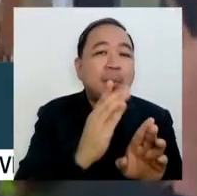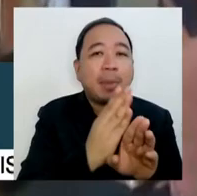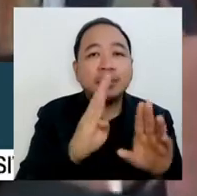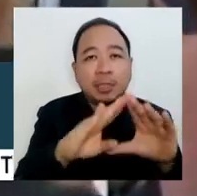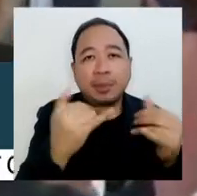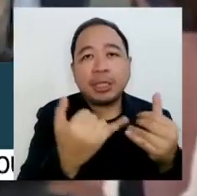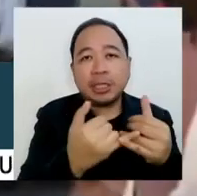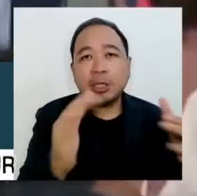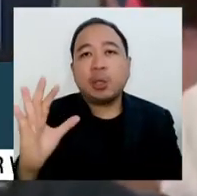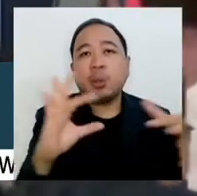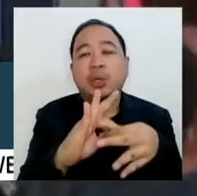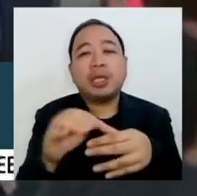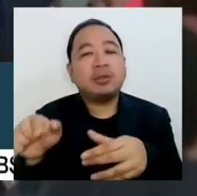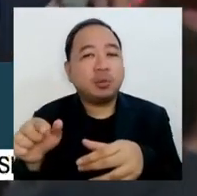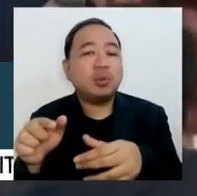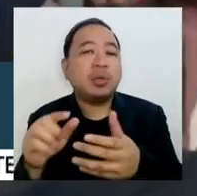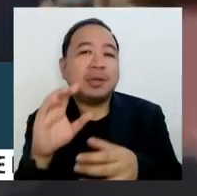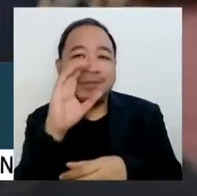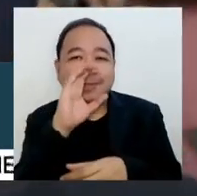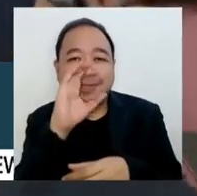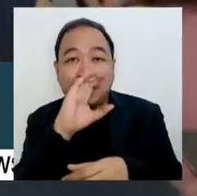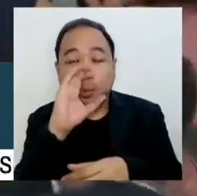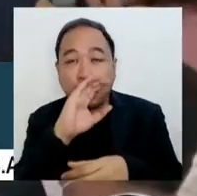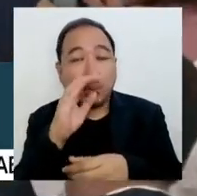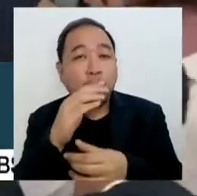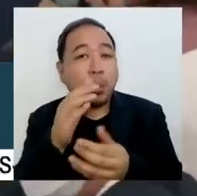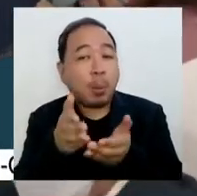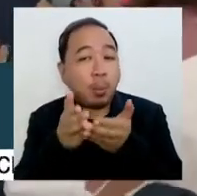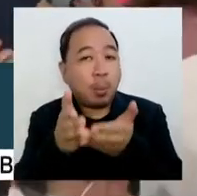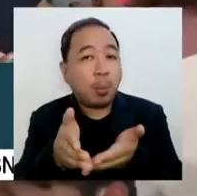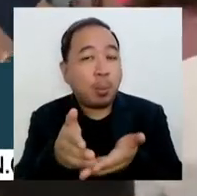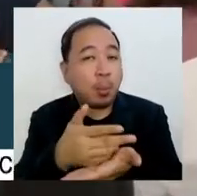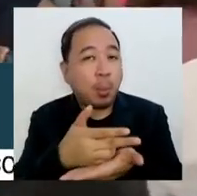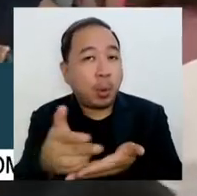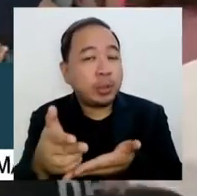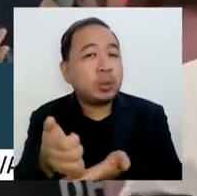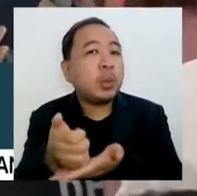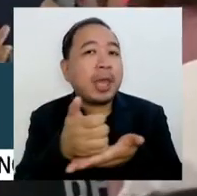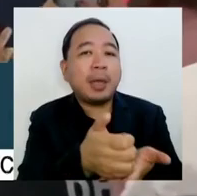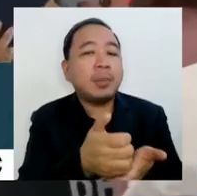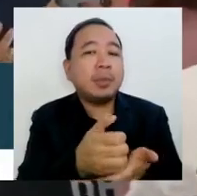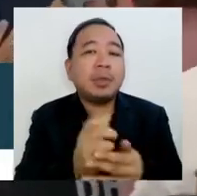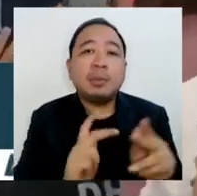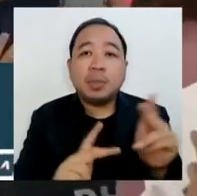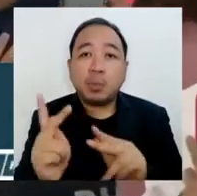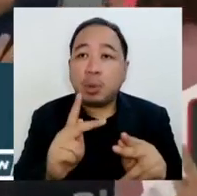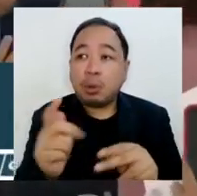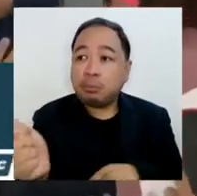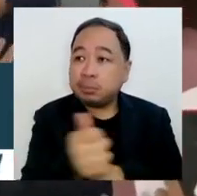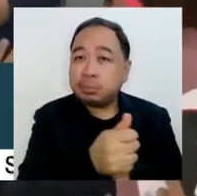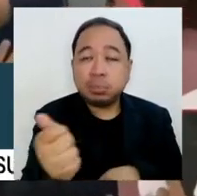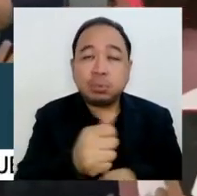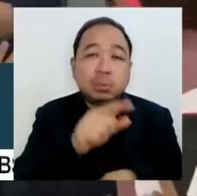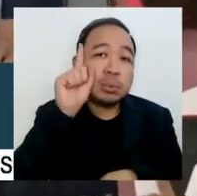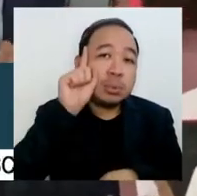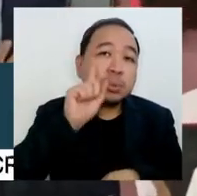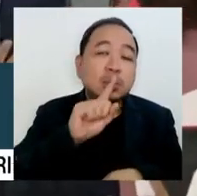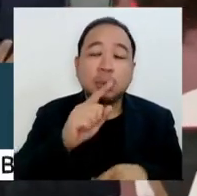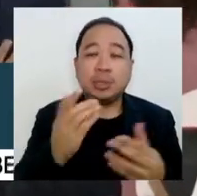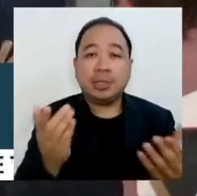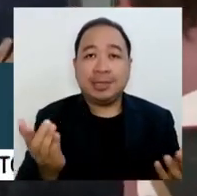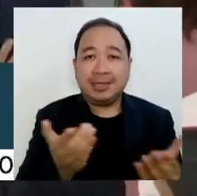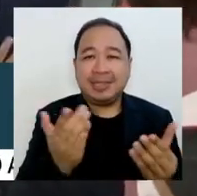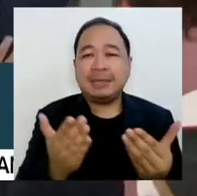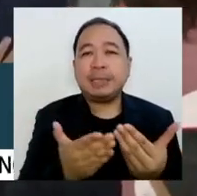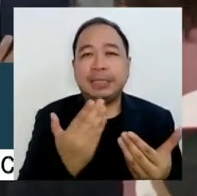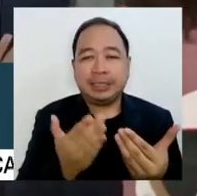to the Cebu port, which in turn is expected to make the commuters' lives here more efficient and more easy